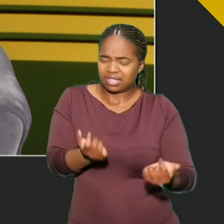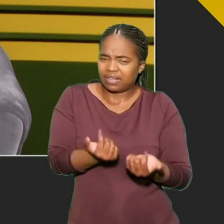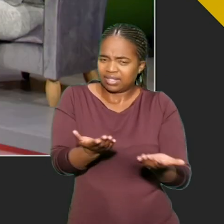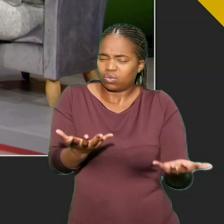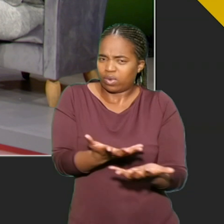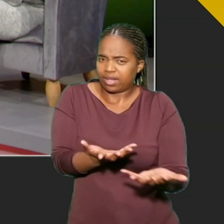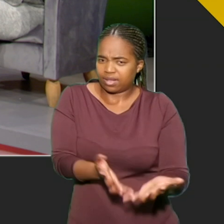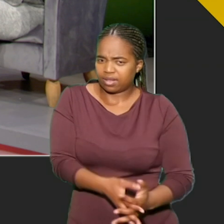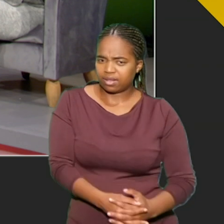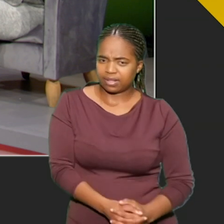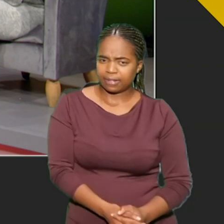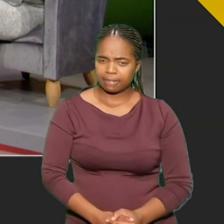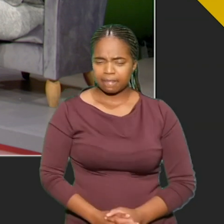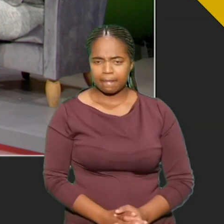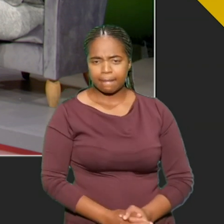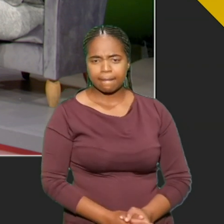services?